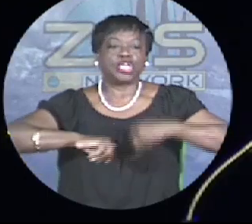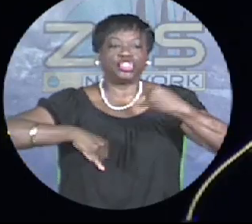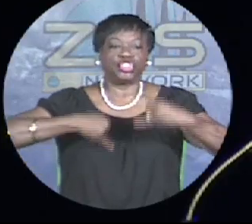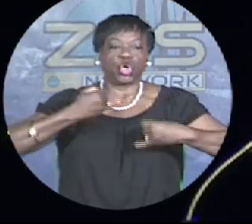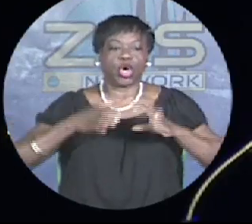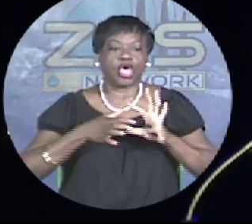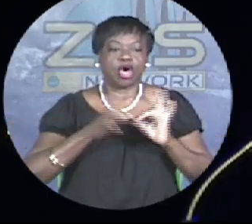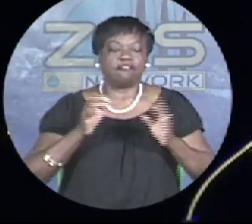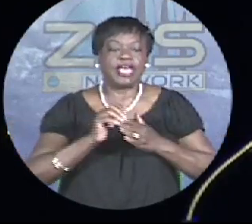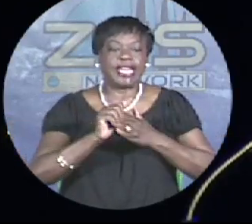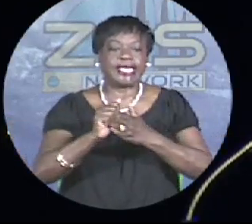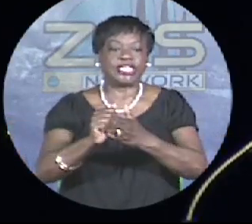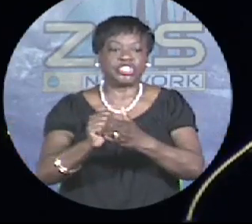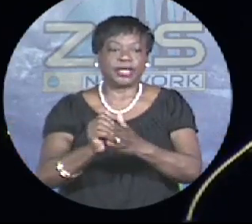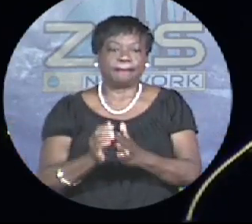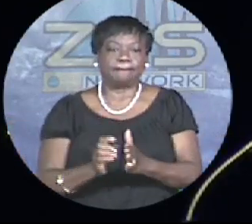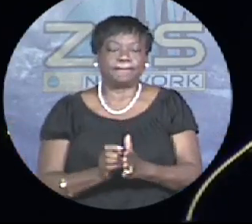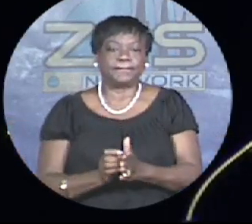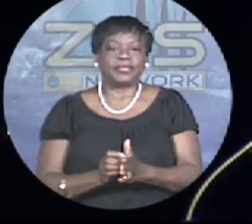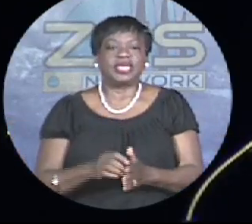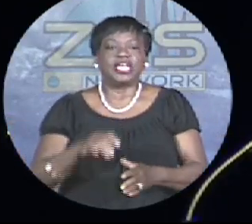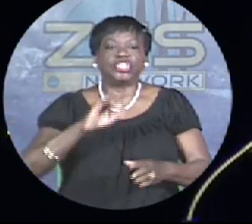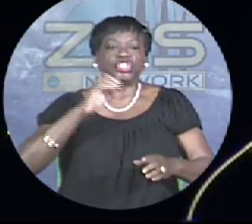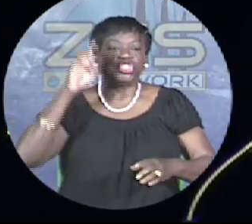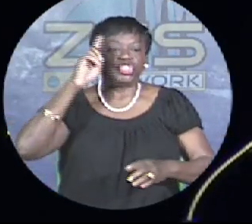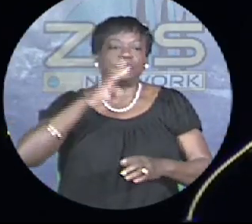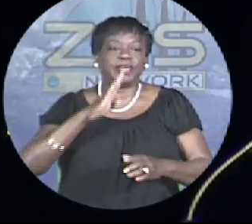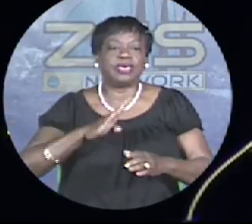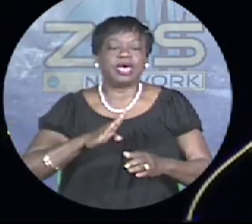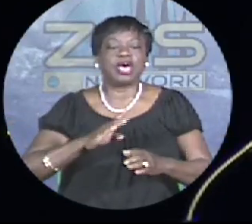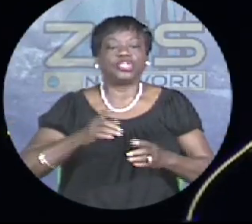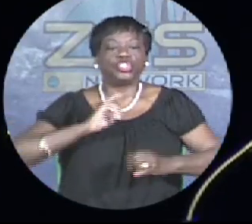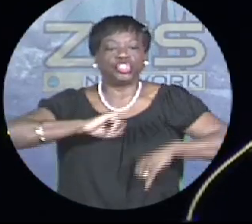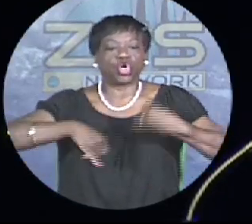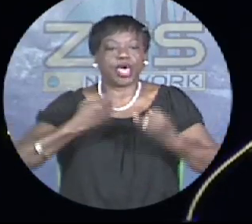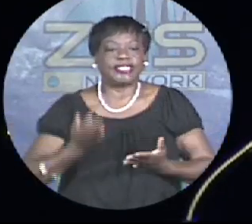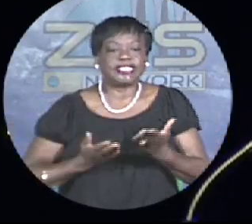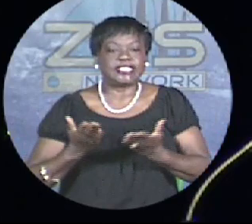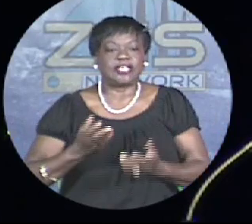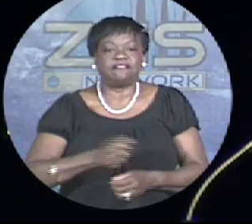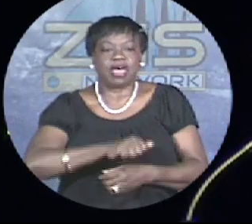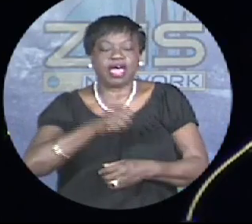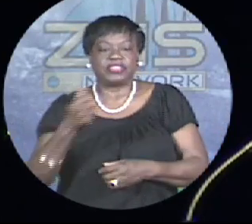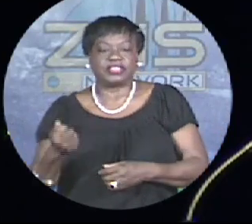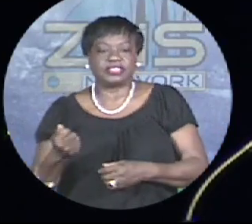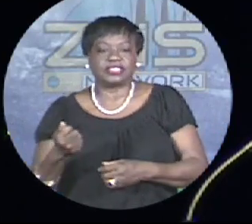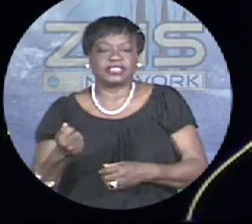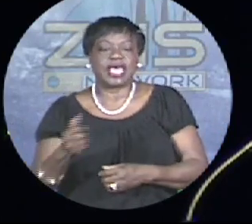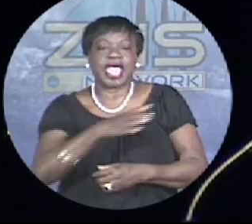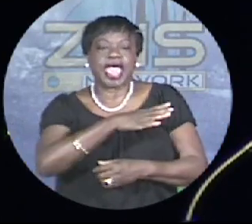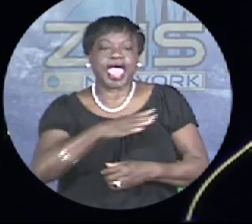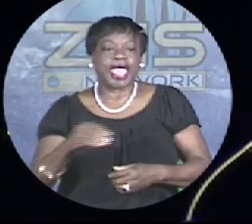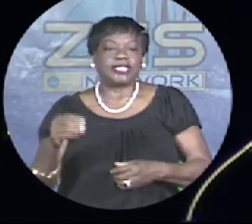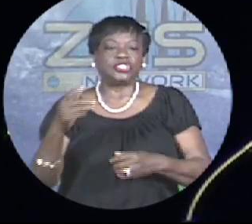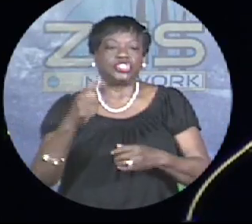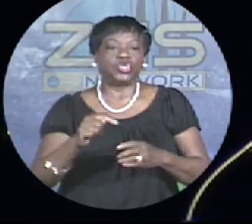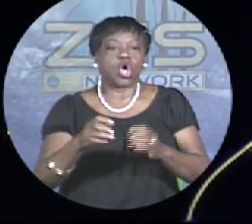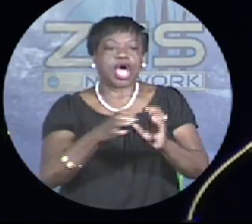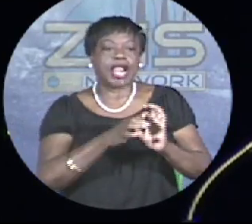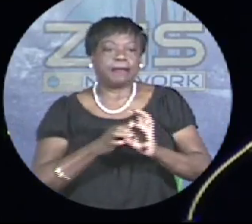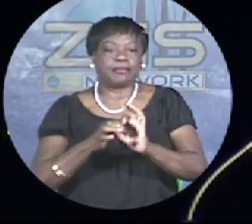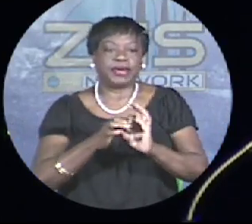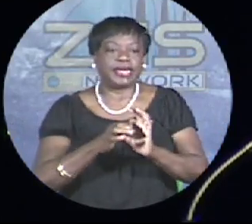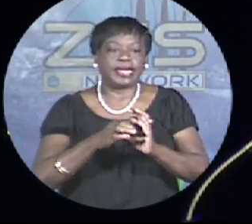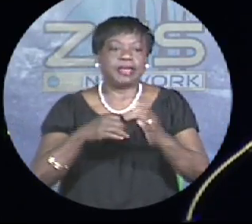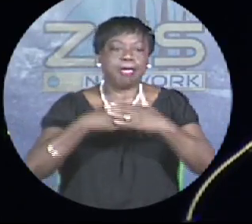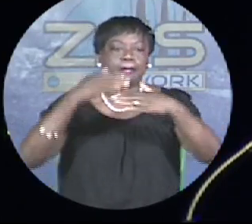leadership. It should be a joy to serve others and to collaborate in building a